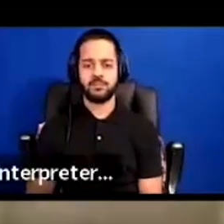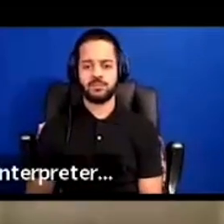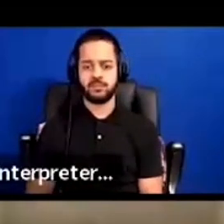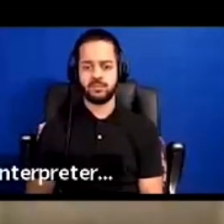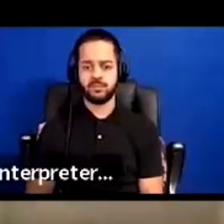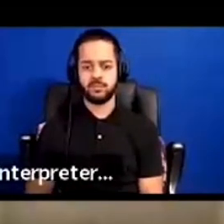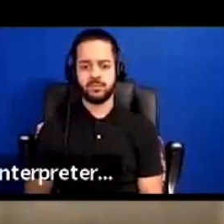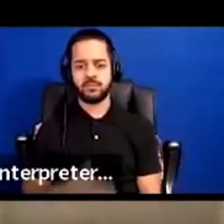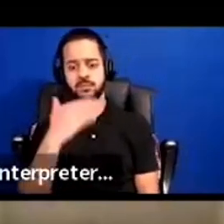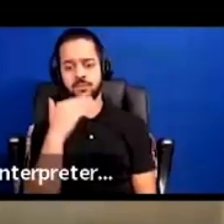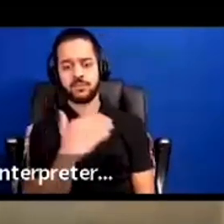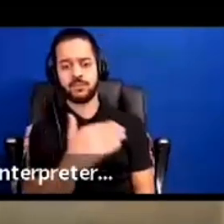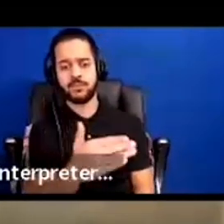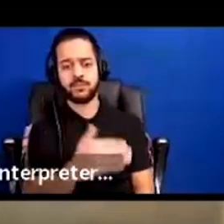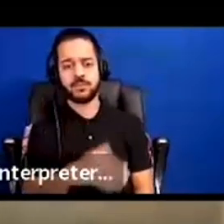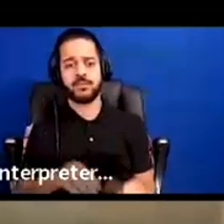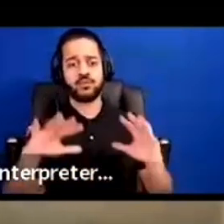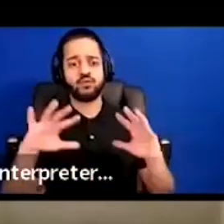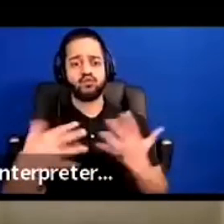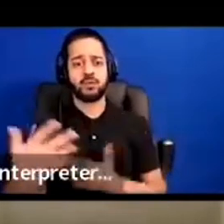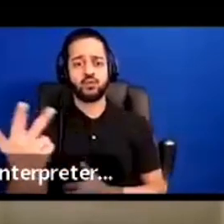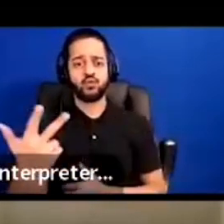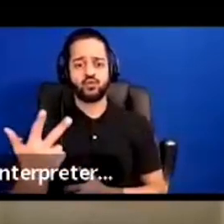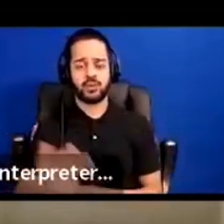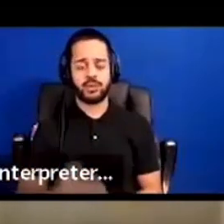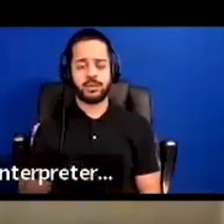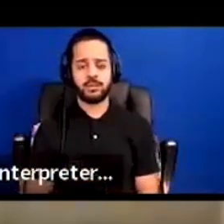Thank you. Group 3.